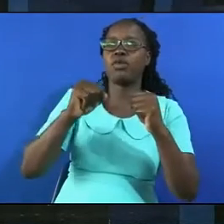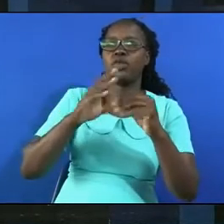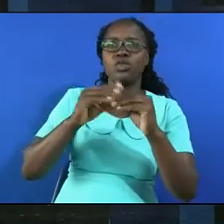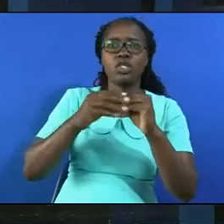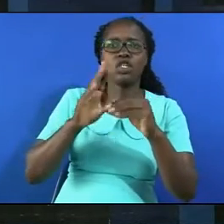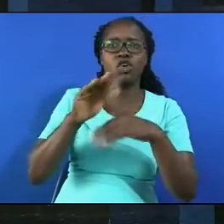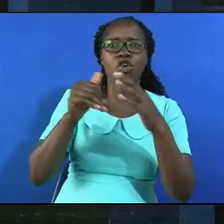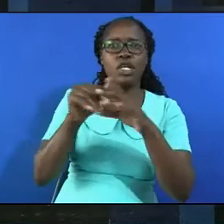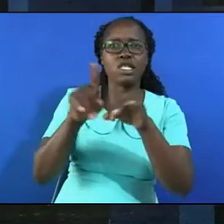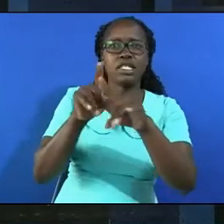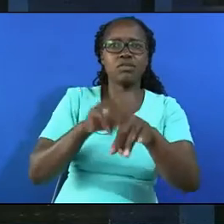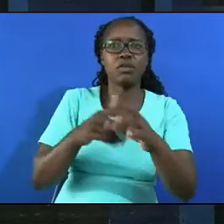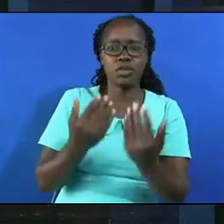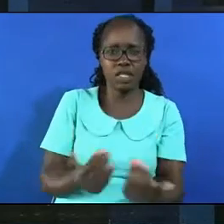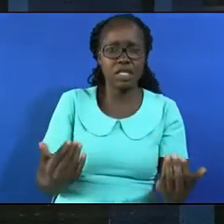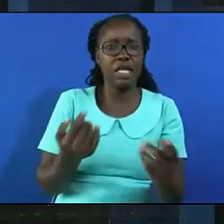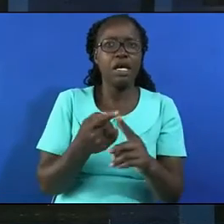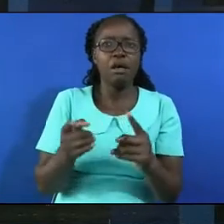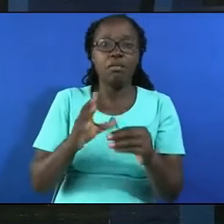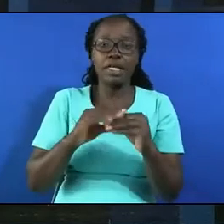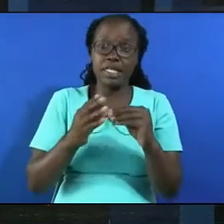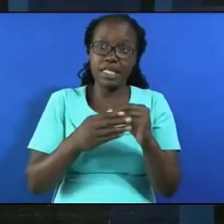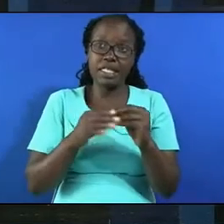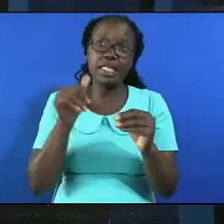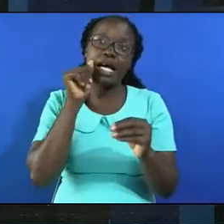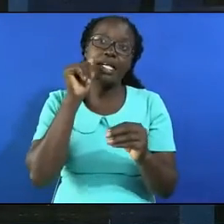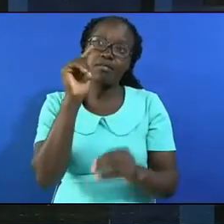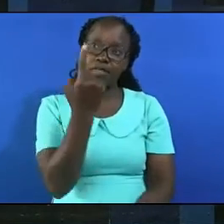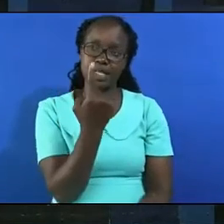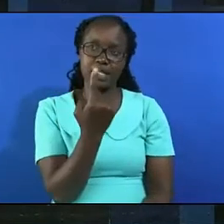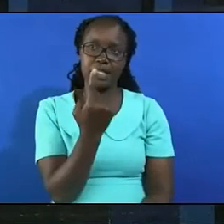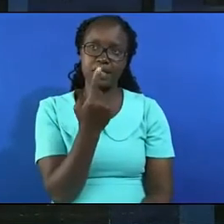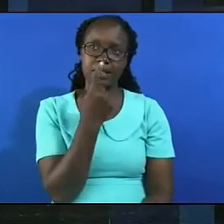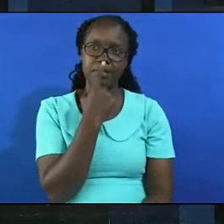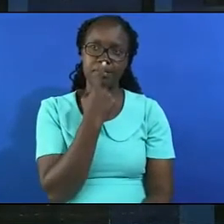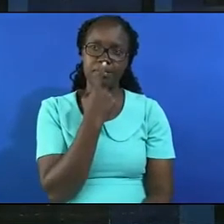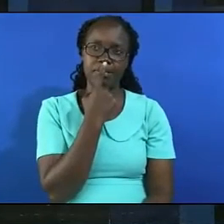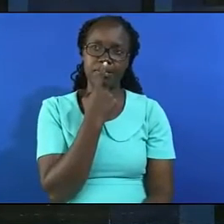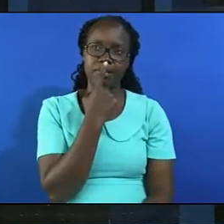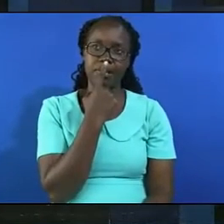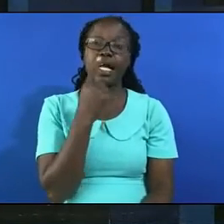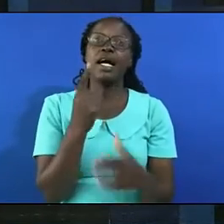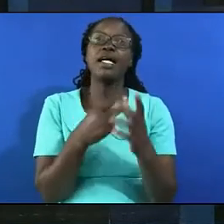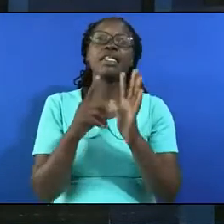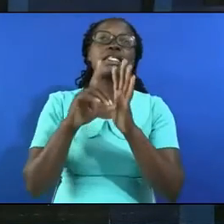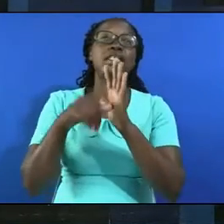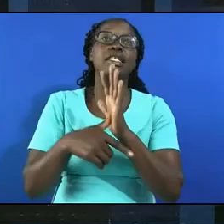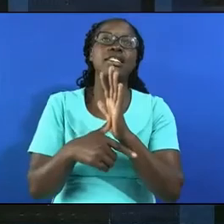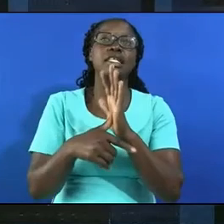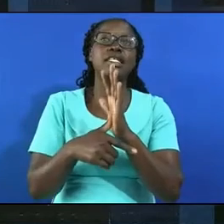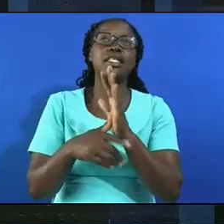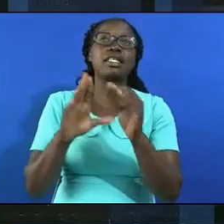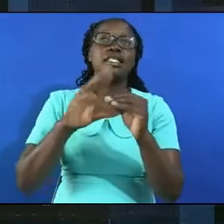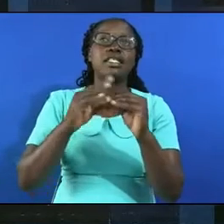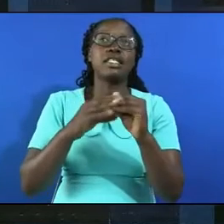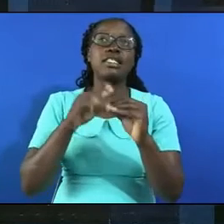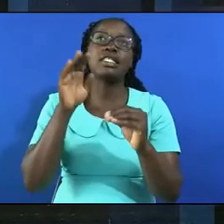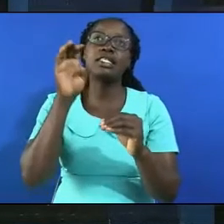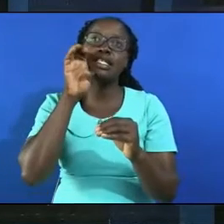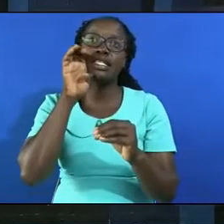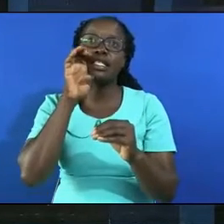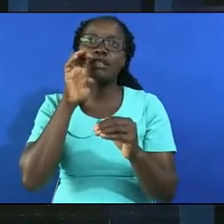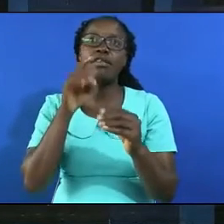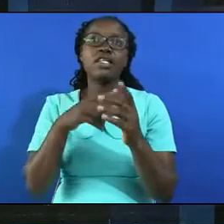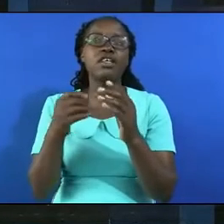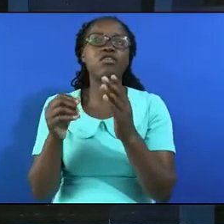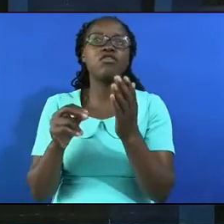of them at the same time with their children. But he created Adam first. And then later on, he created Eve. And